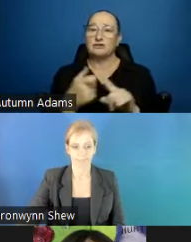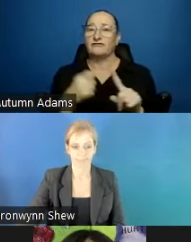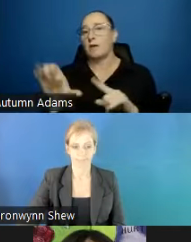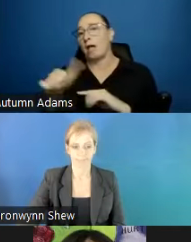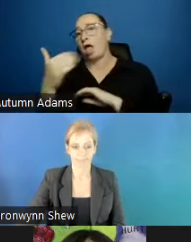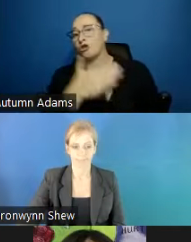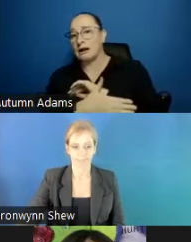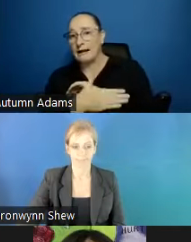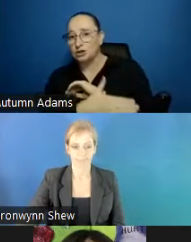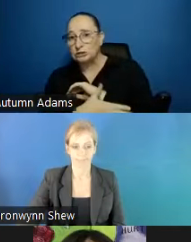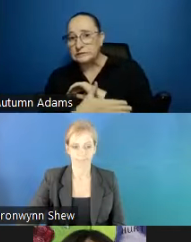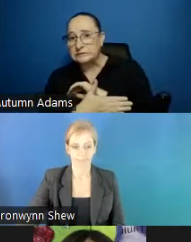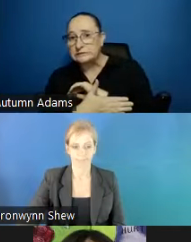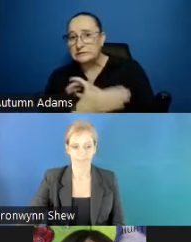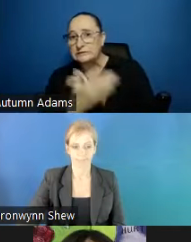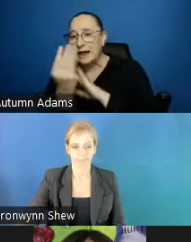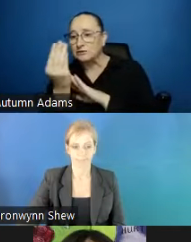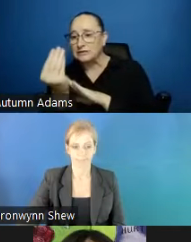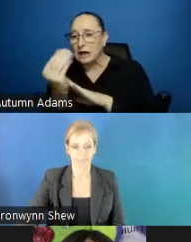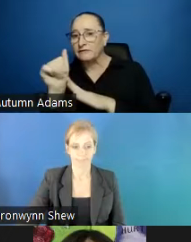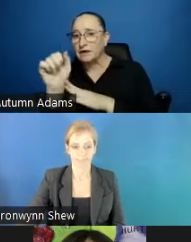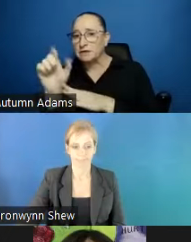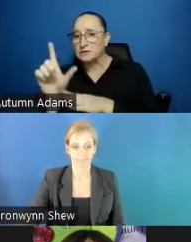countries outside of ASL.